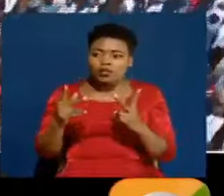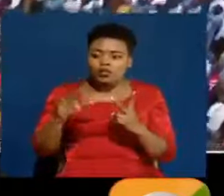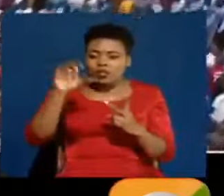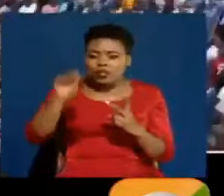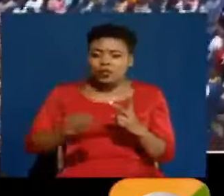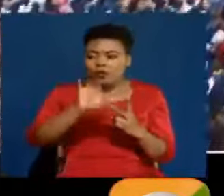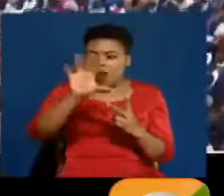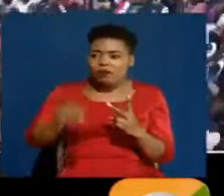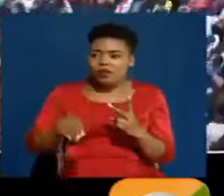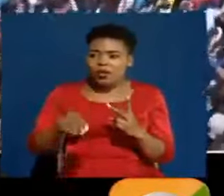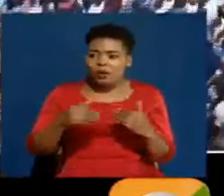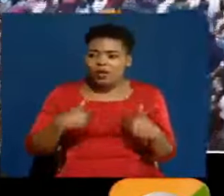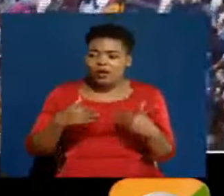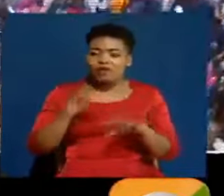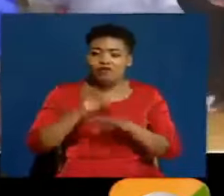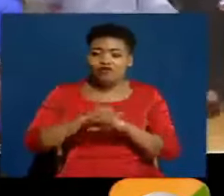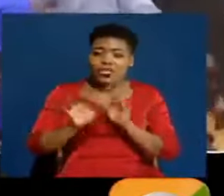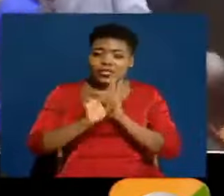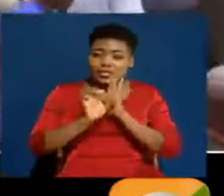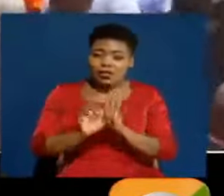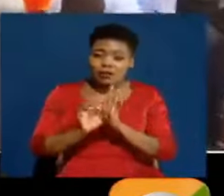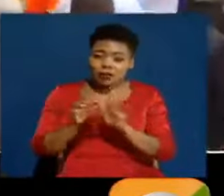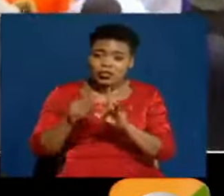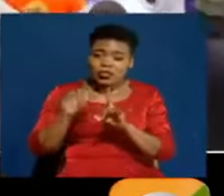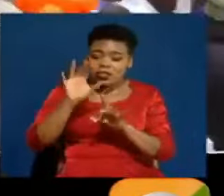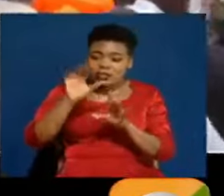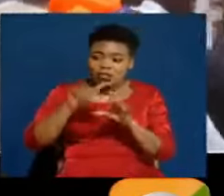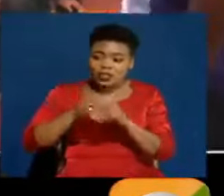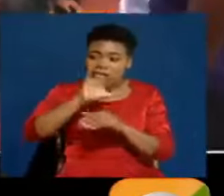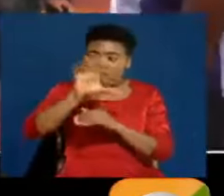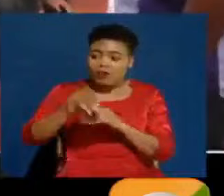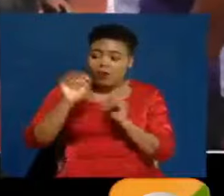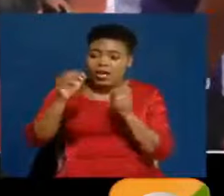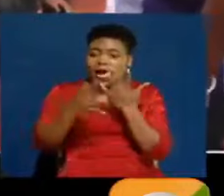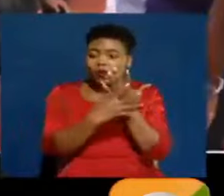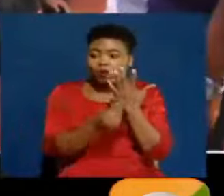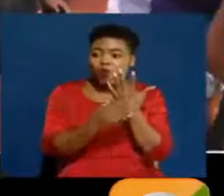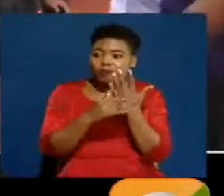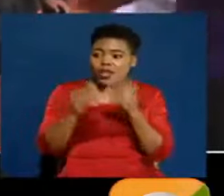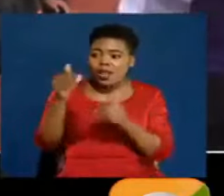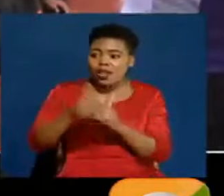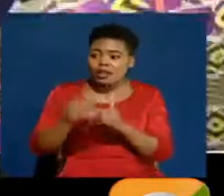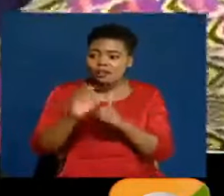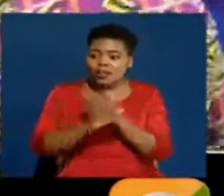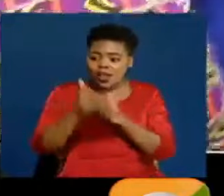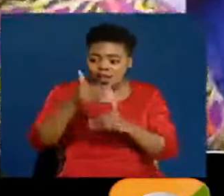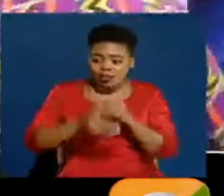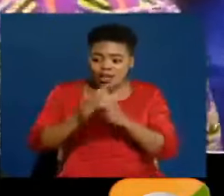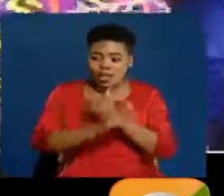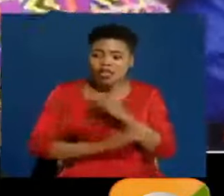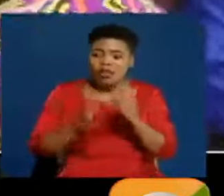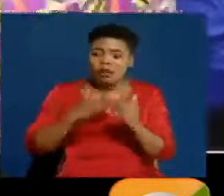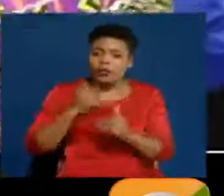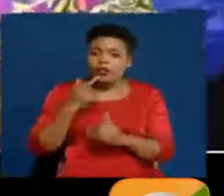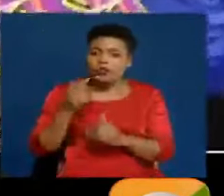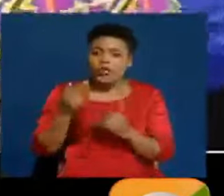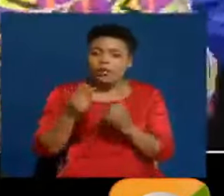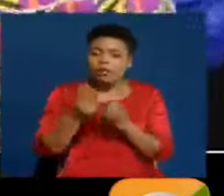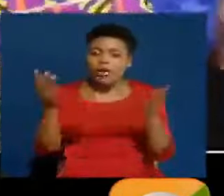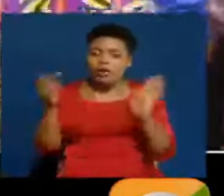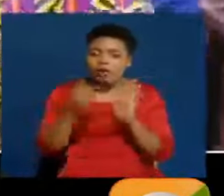South Africa. We have real examples to borrow from. And I want to mention several things and